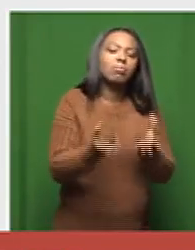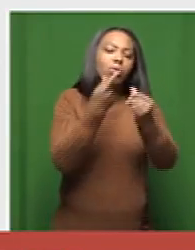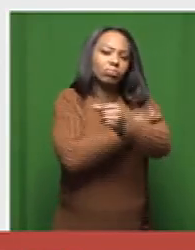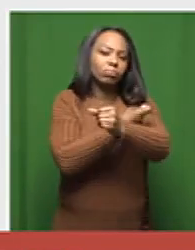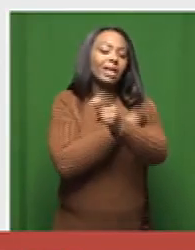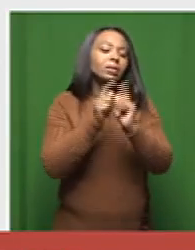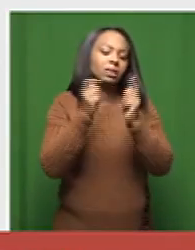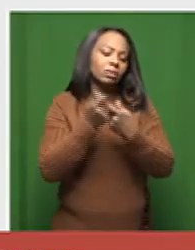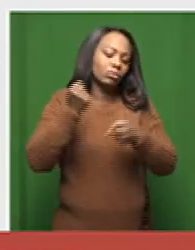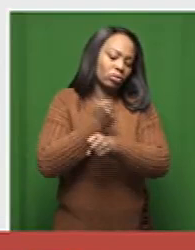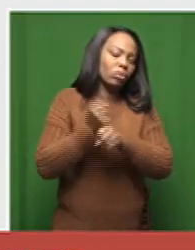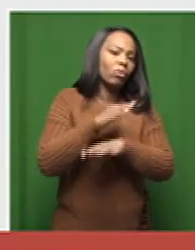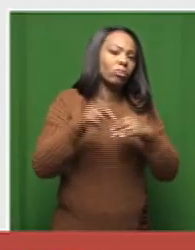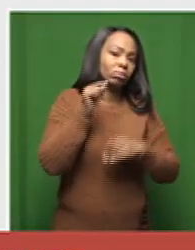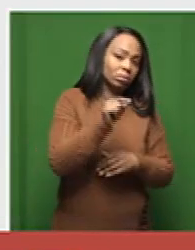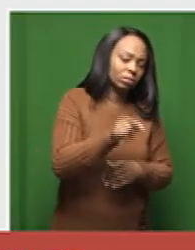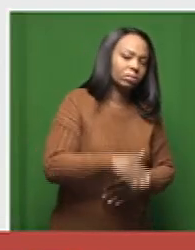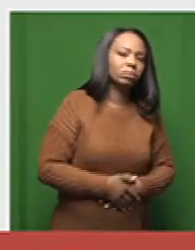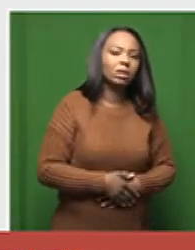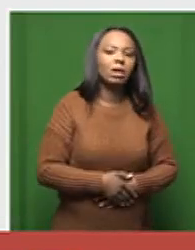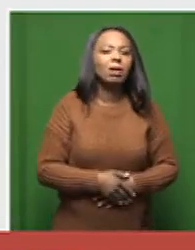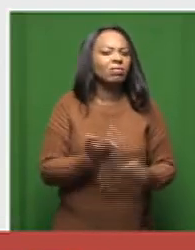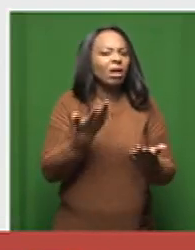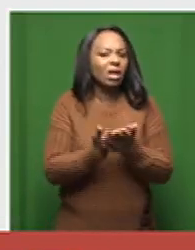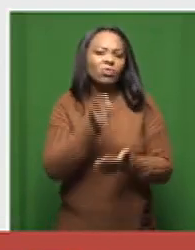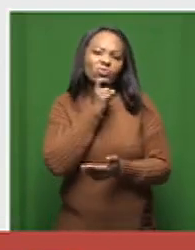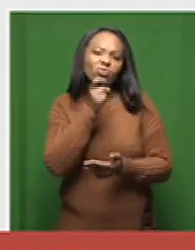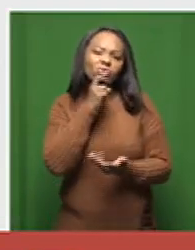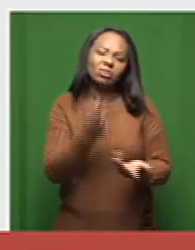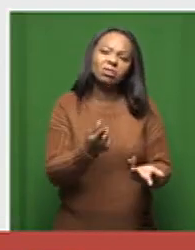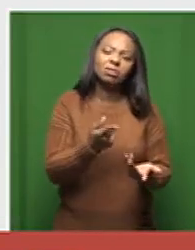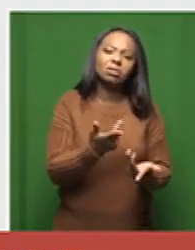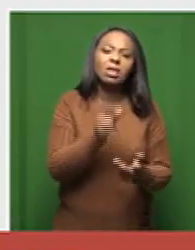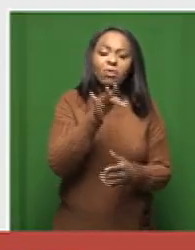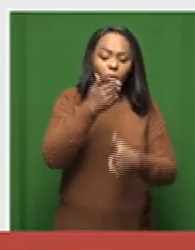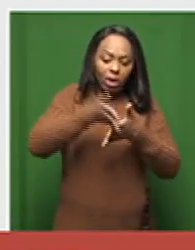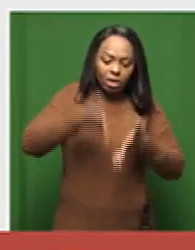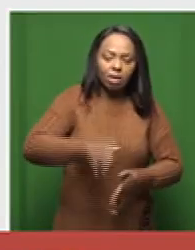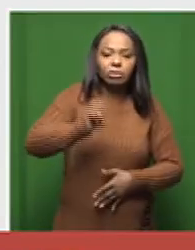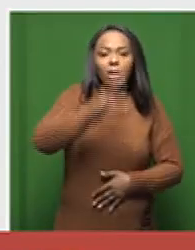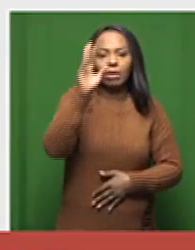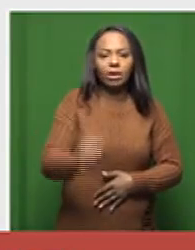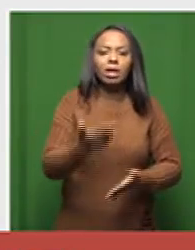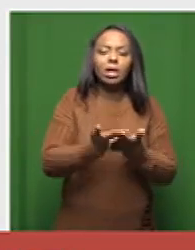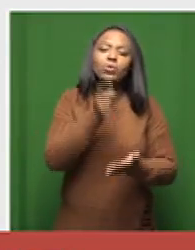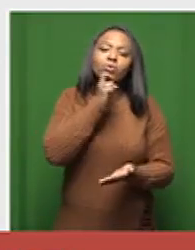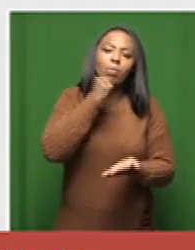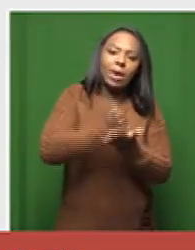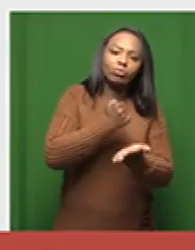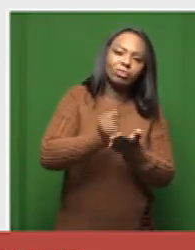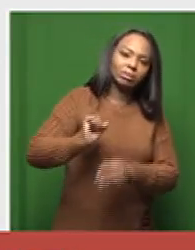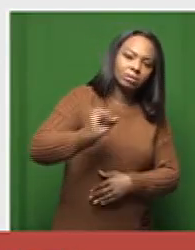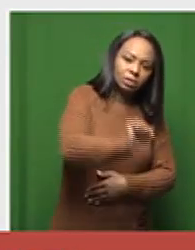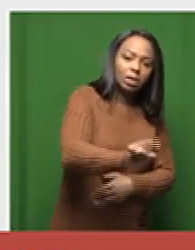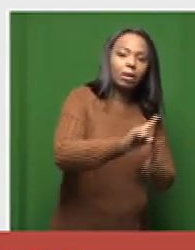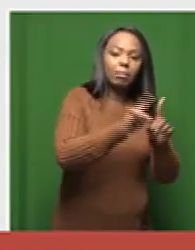foreign nationals can be vaccinated if they use their passport, those that are working in South Africa, but those without documents, a little bit more difficult,